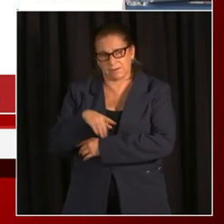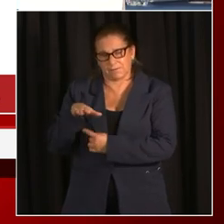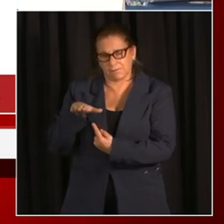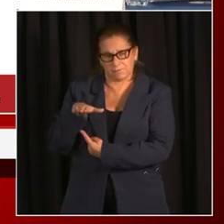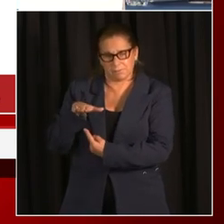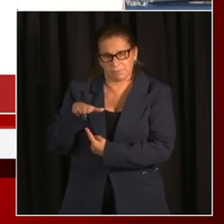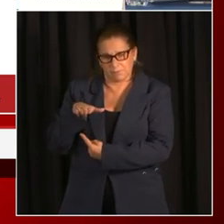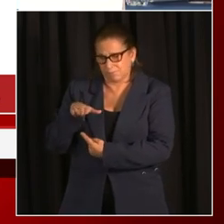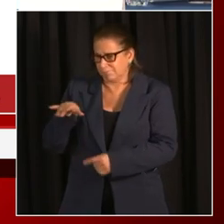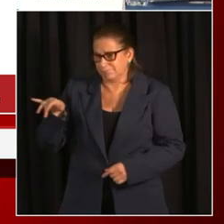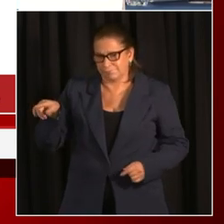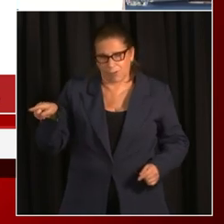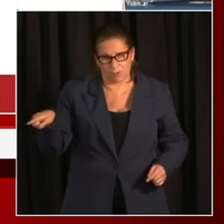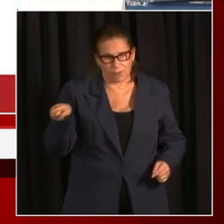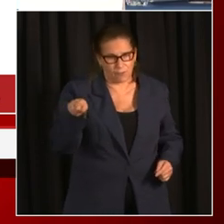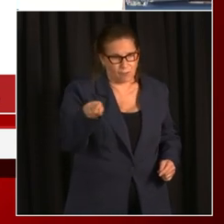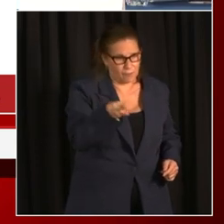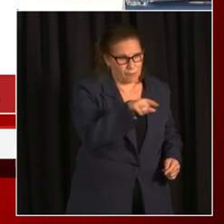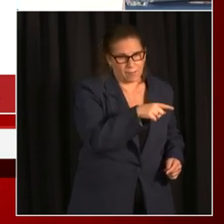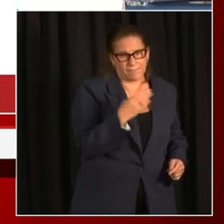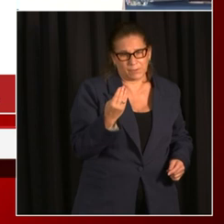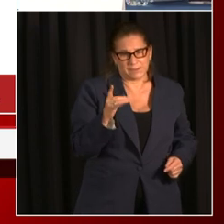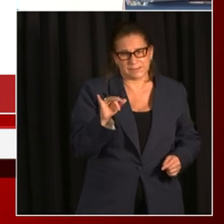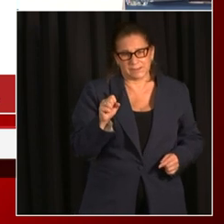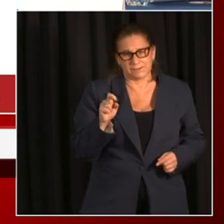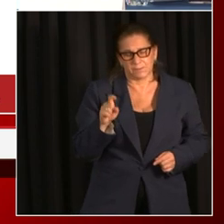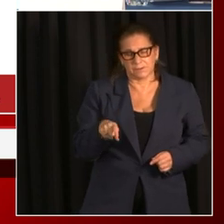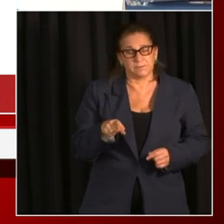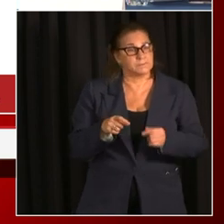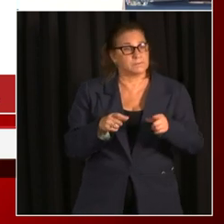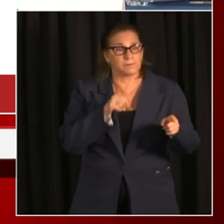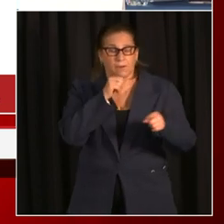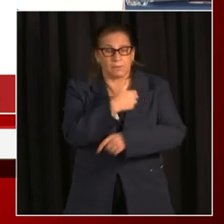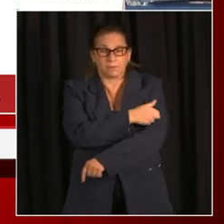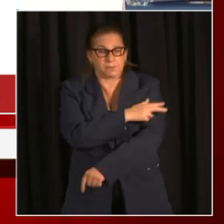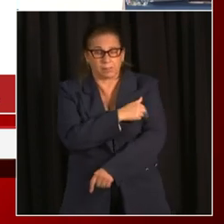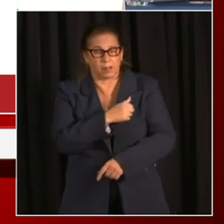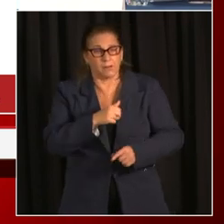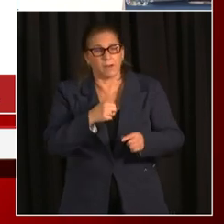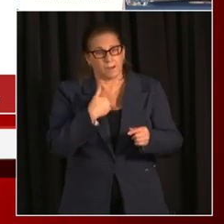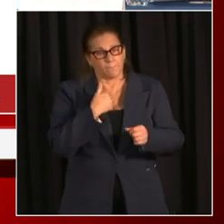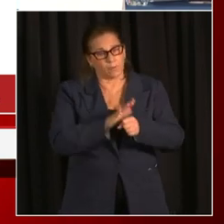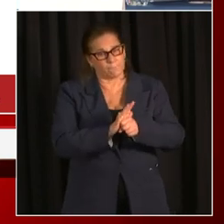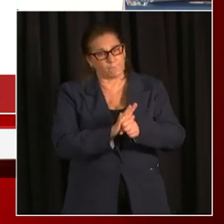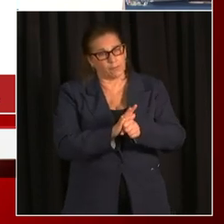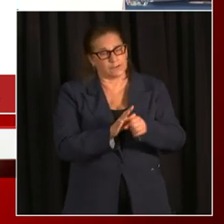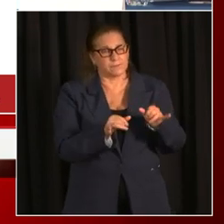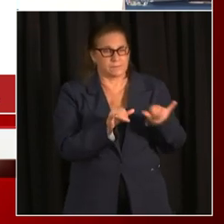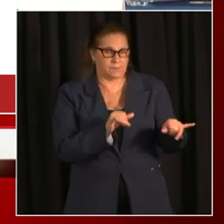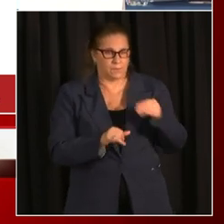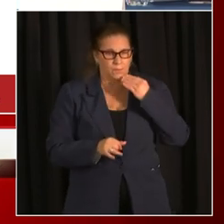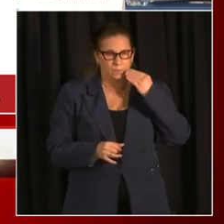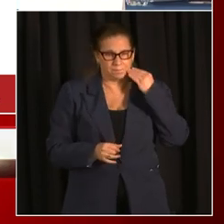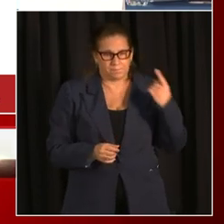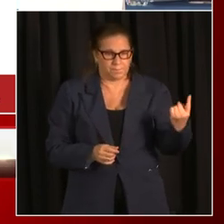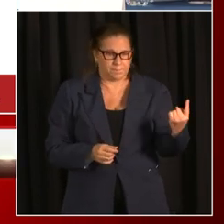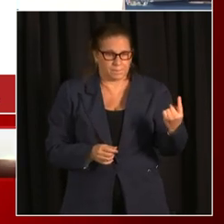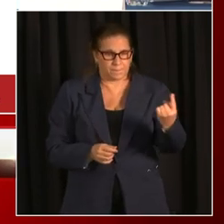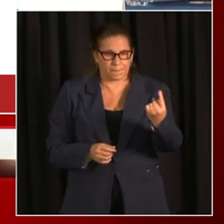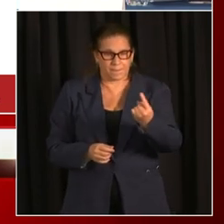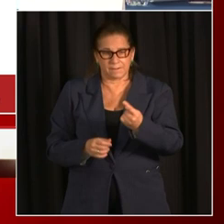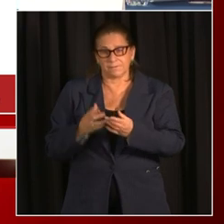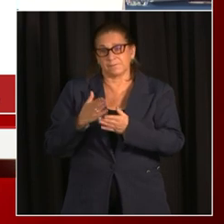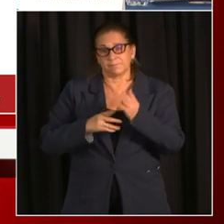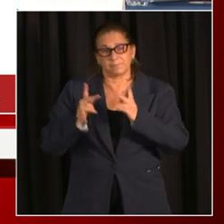So the other ones, it was more 10 days after onset of symptoms. Still, the 2 days before the onset of symptoms is part